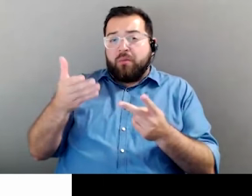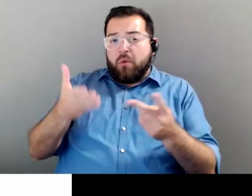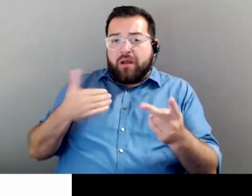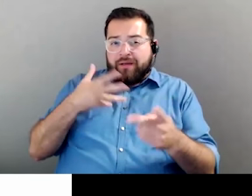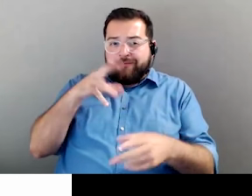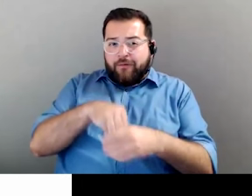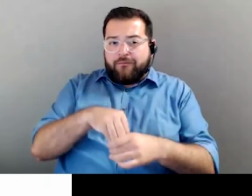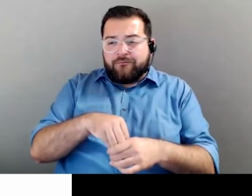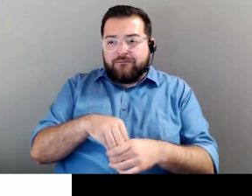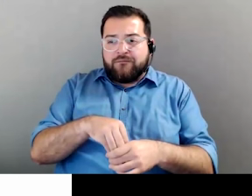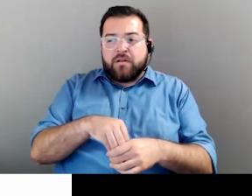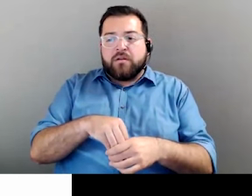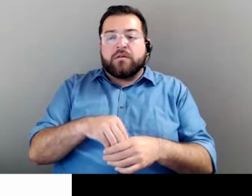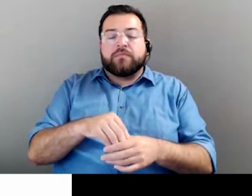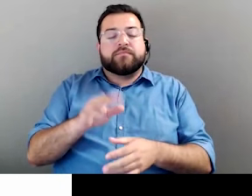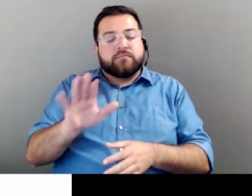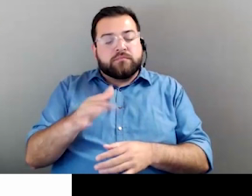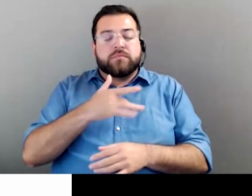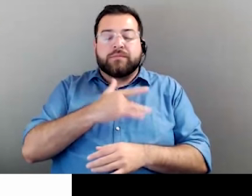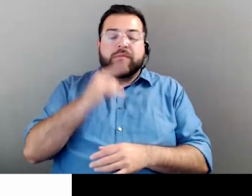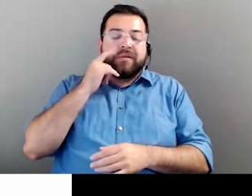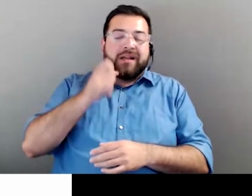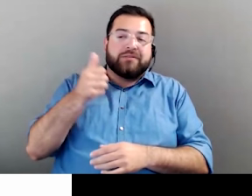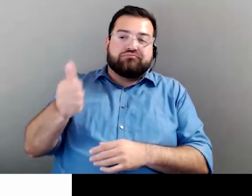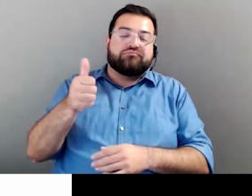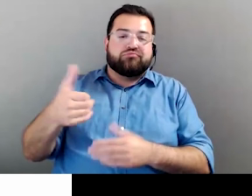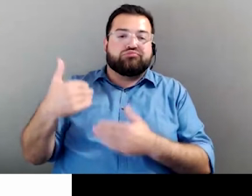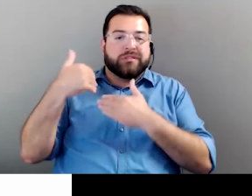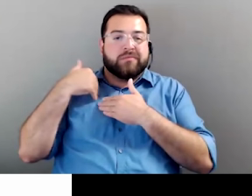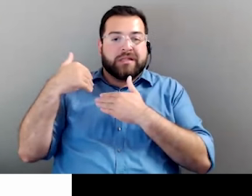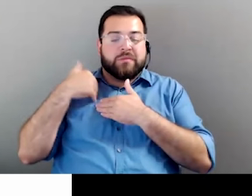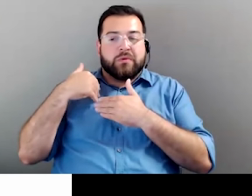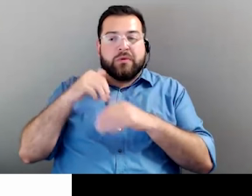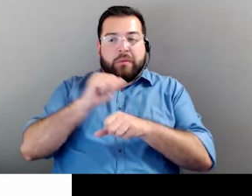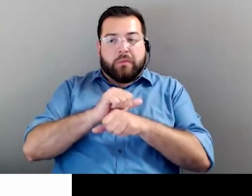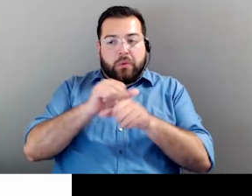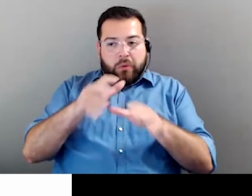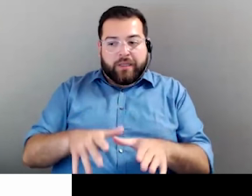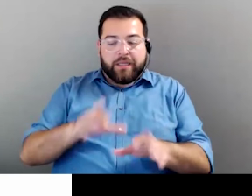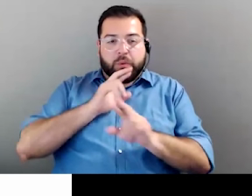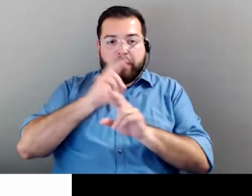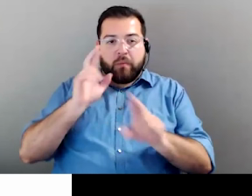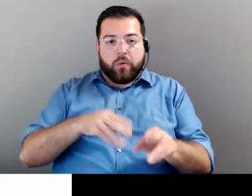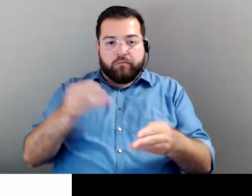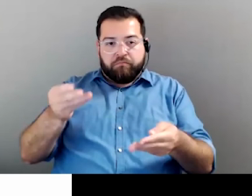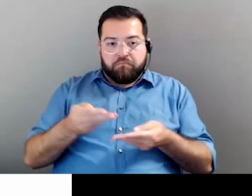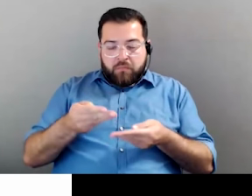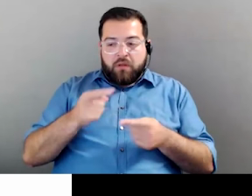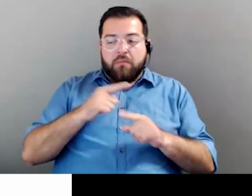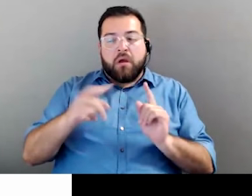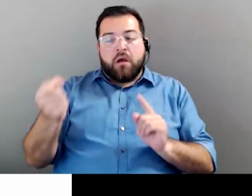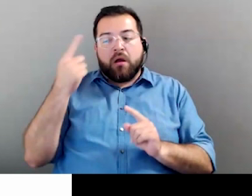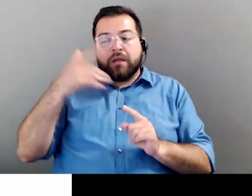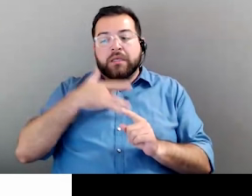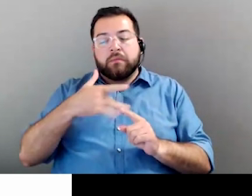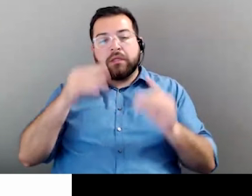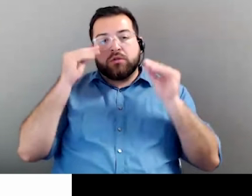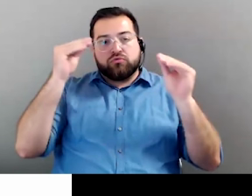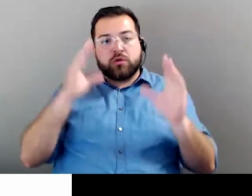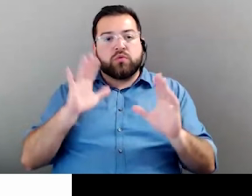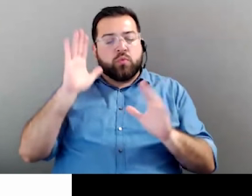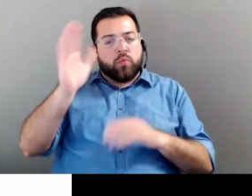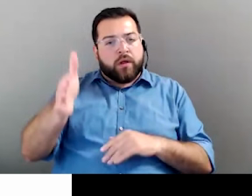So it's usually, because you're a responsible employee, it would be reported to me, but usually, instructors, they will work with